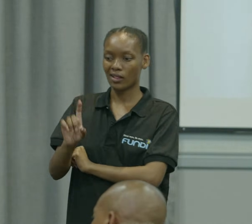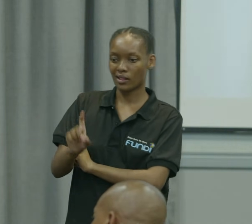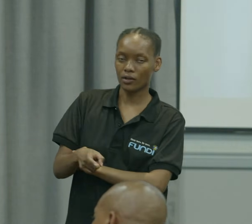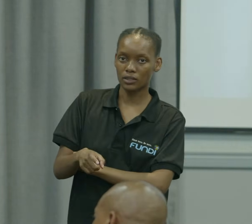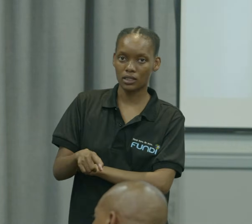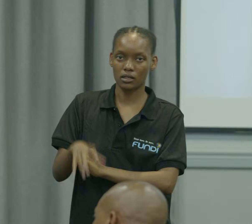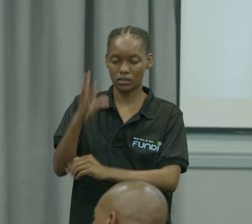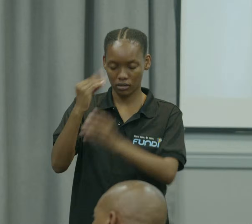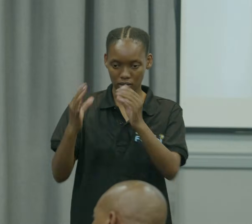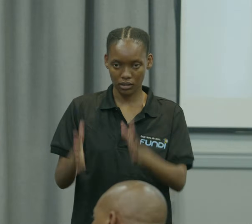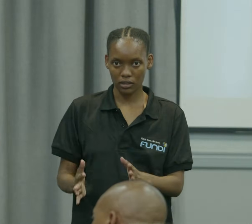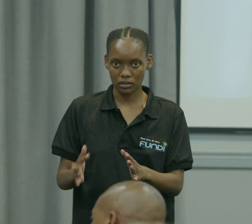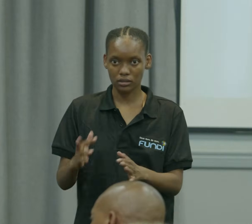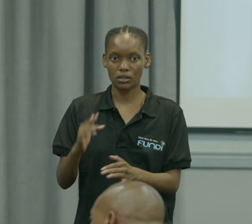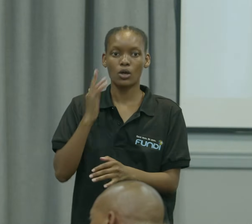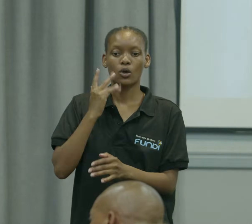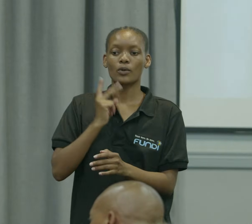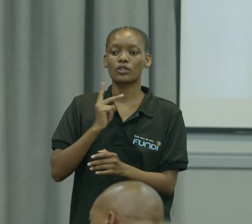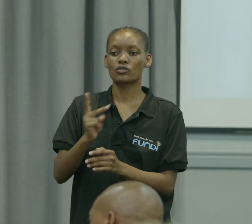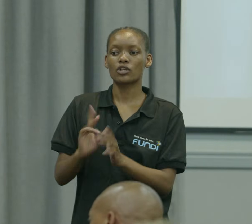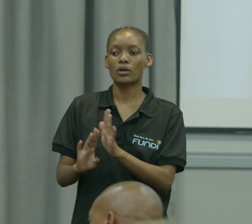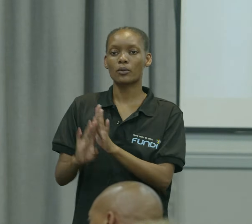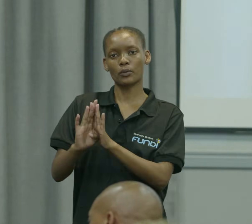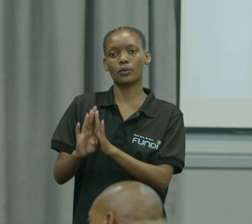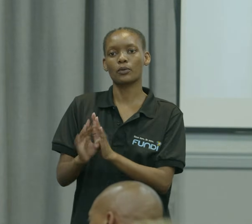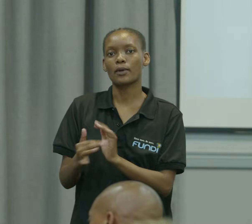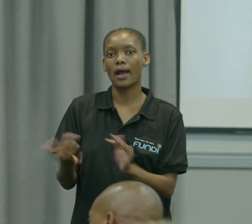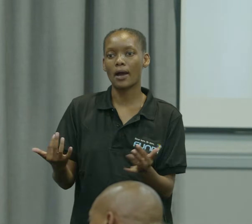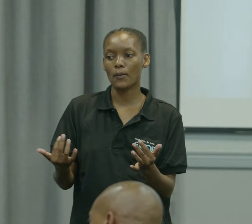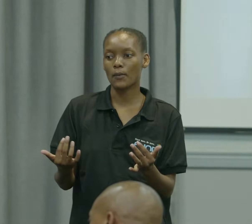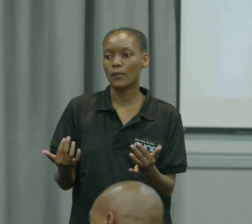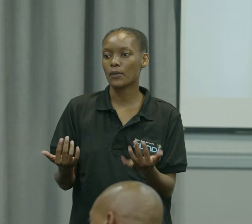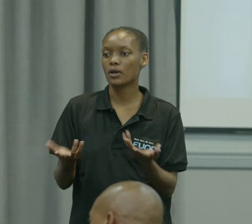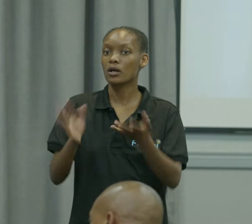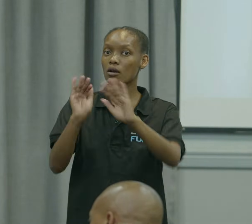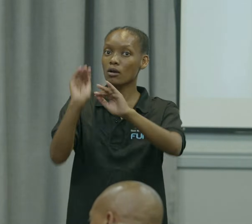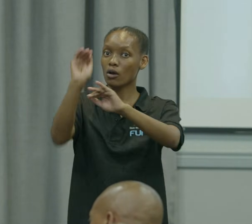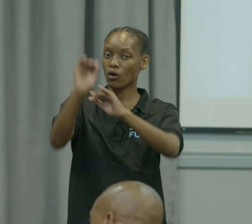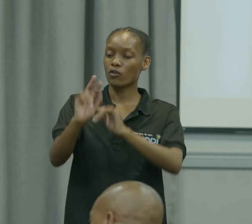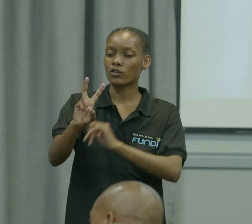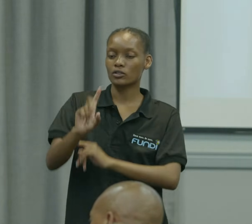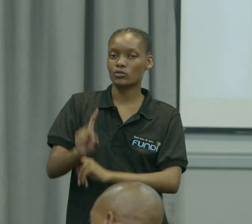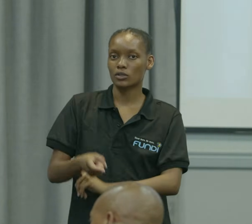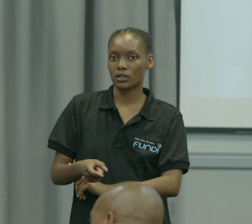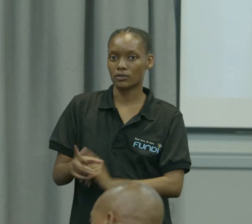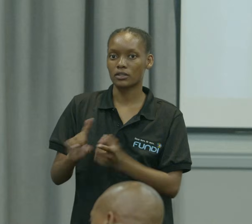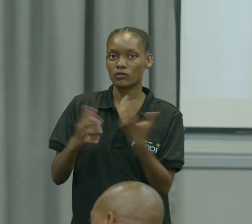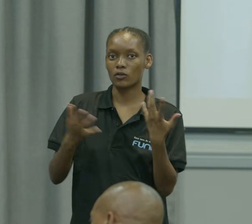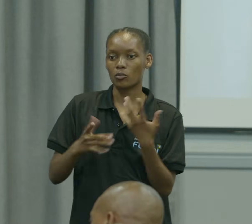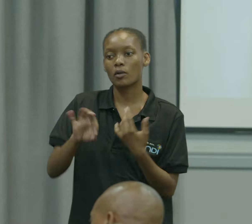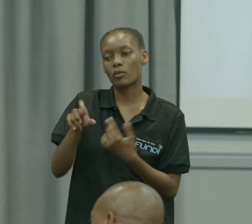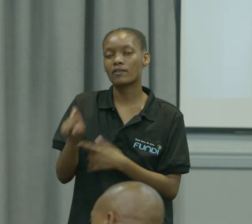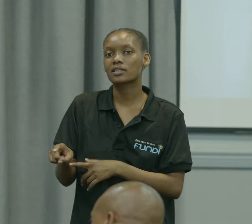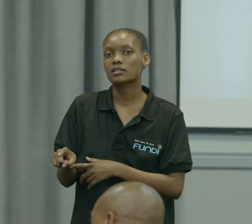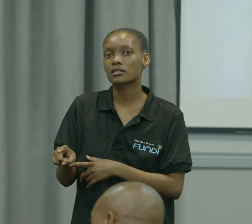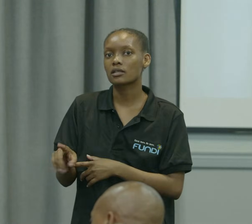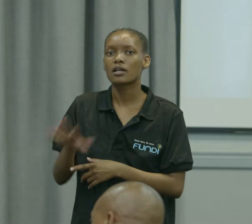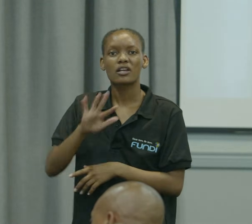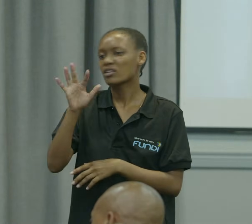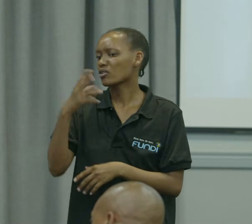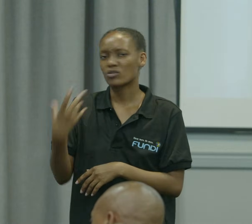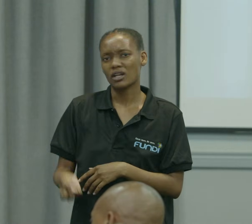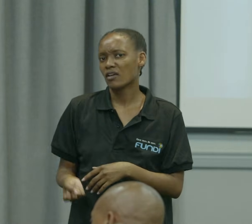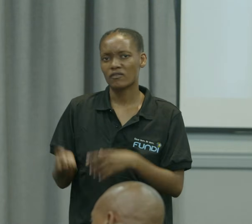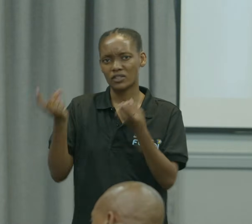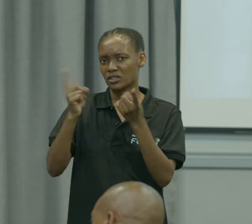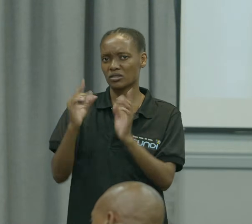you check the increment in terms of that subject, over 2,000 learners are from that province, and they don't have a